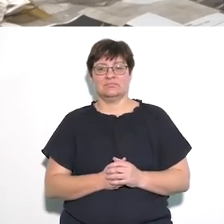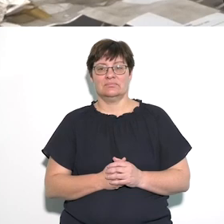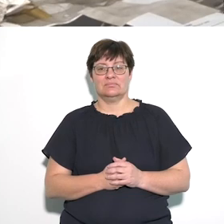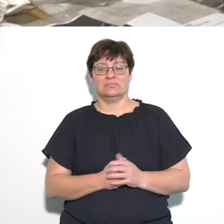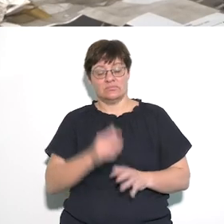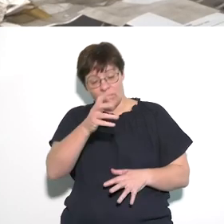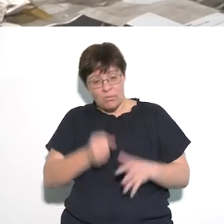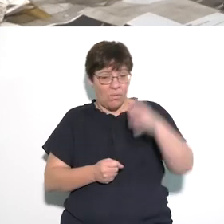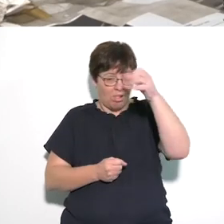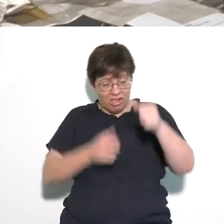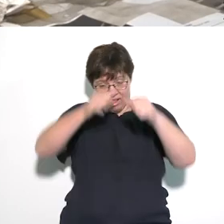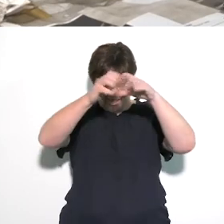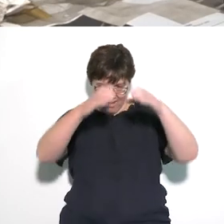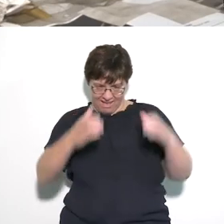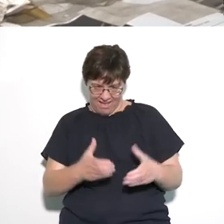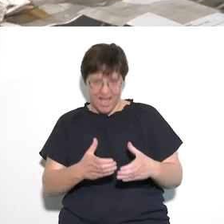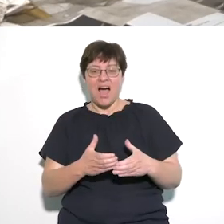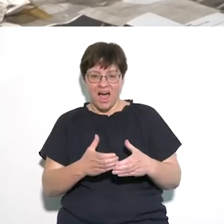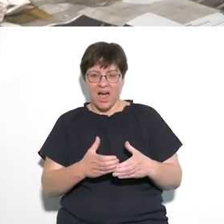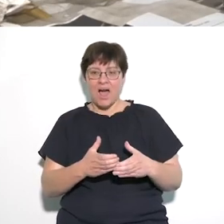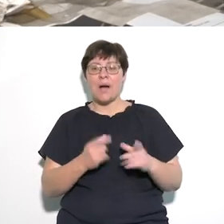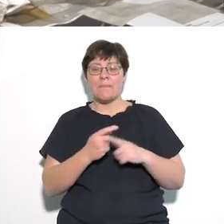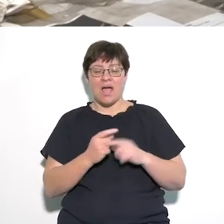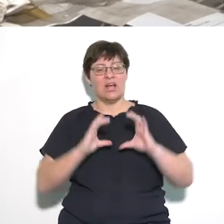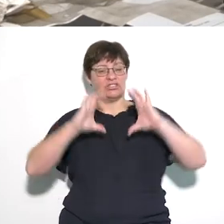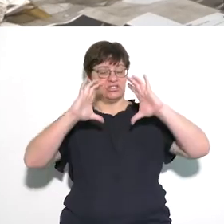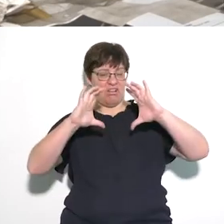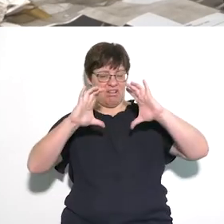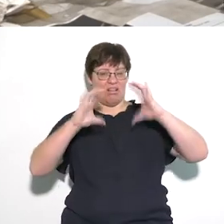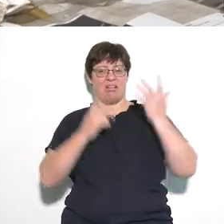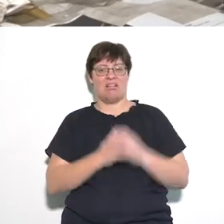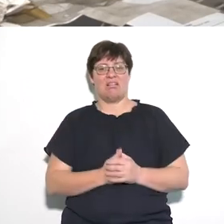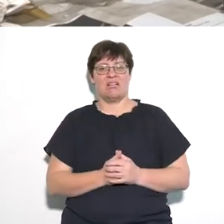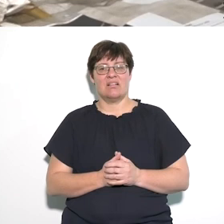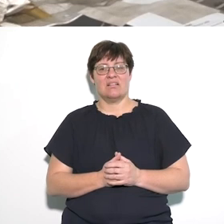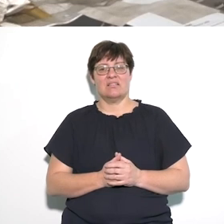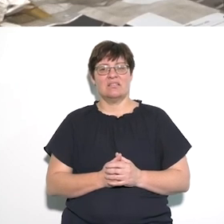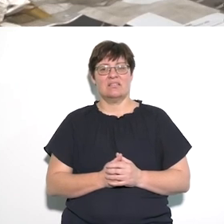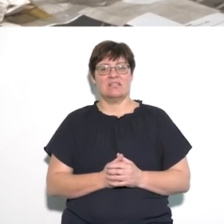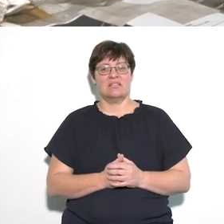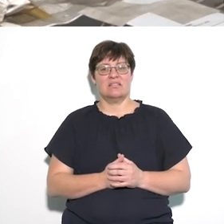You need to pull and push and make it into a circular or